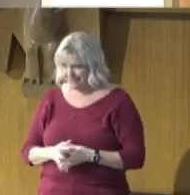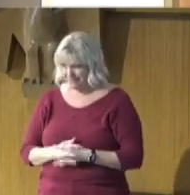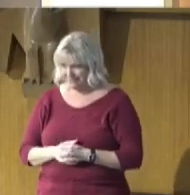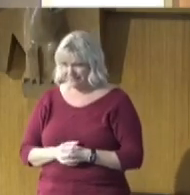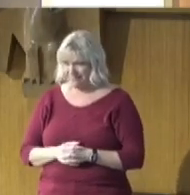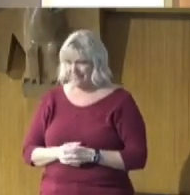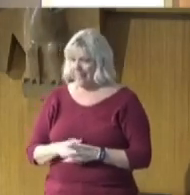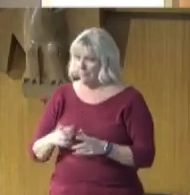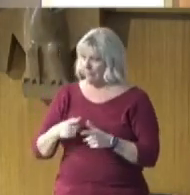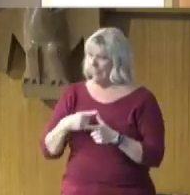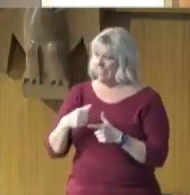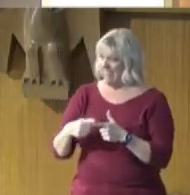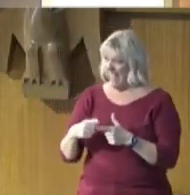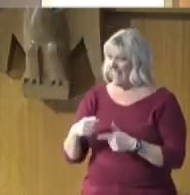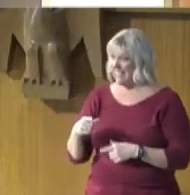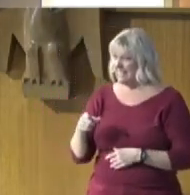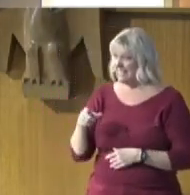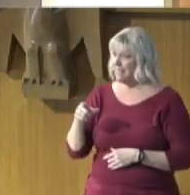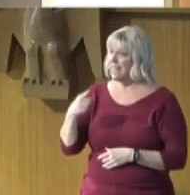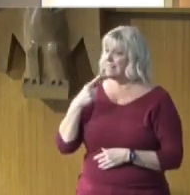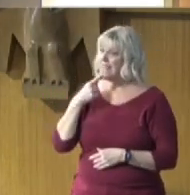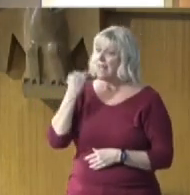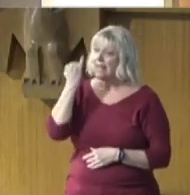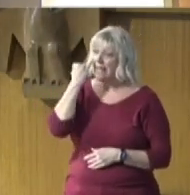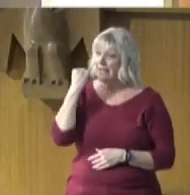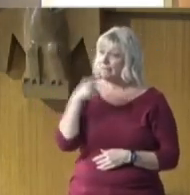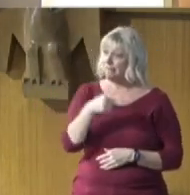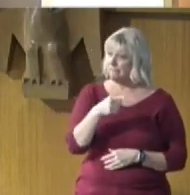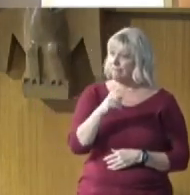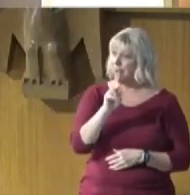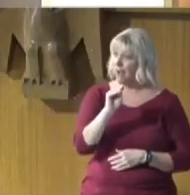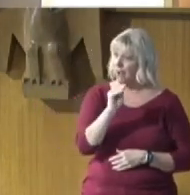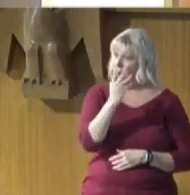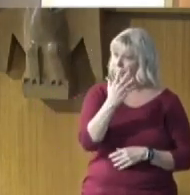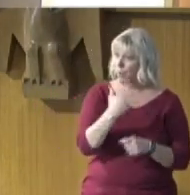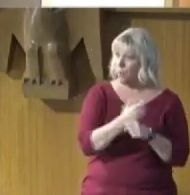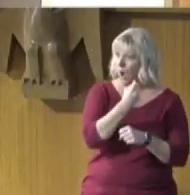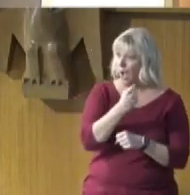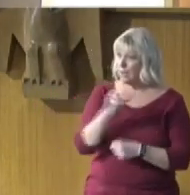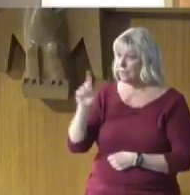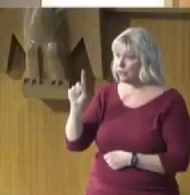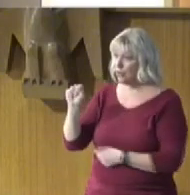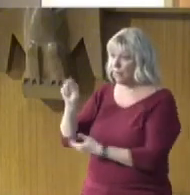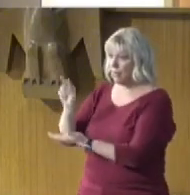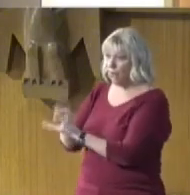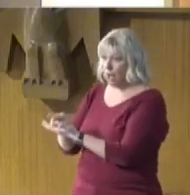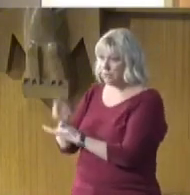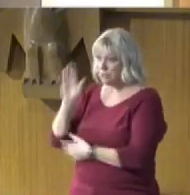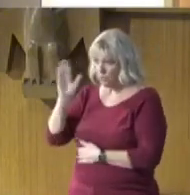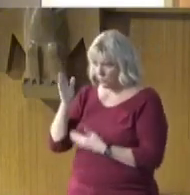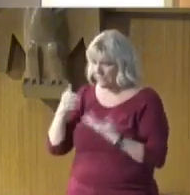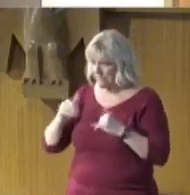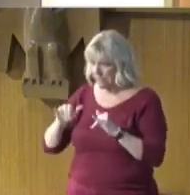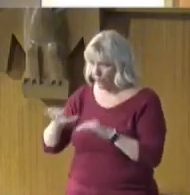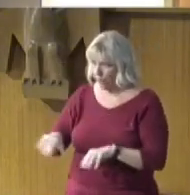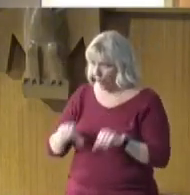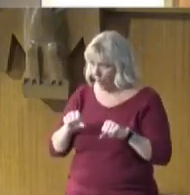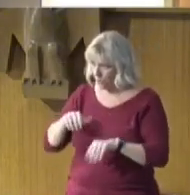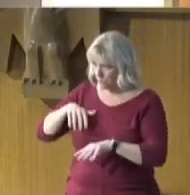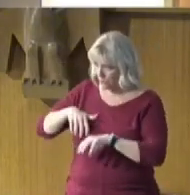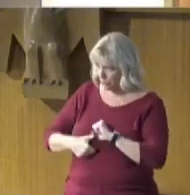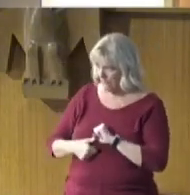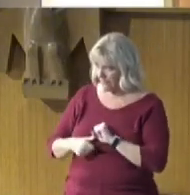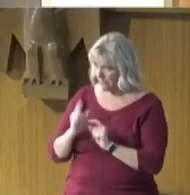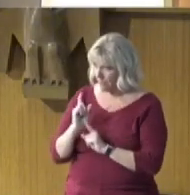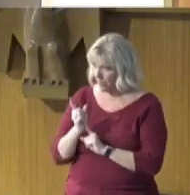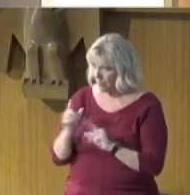They then asked, if Harris won and Trump lost, would you still hold this event? And that's a good question.